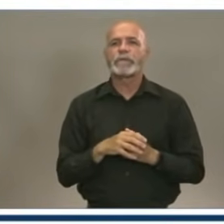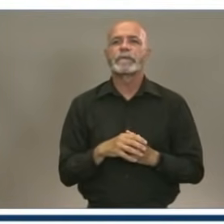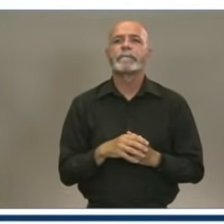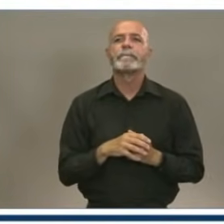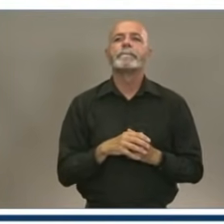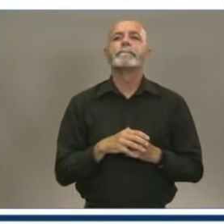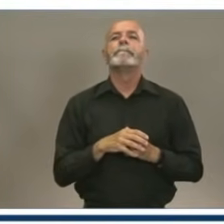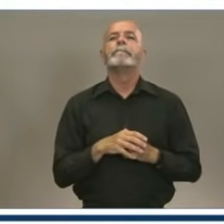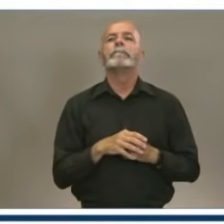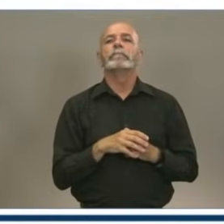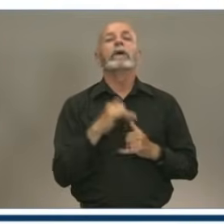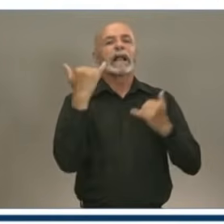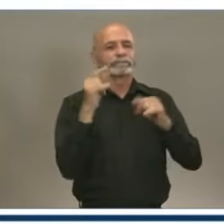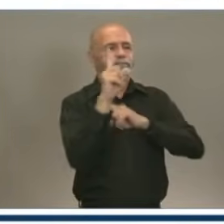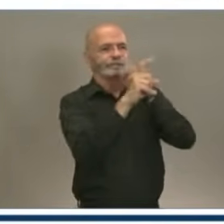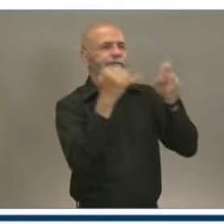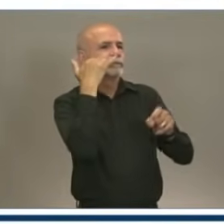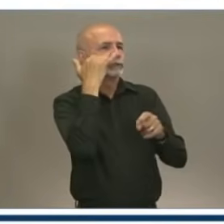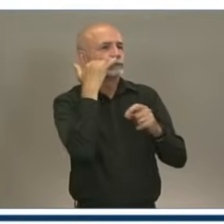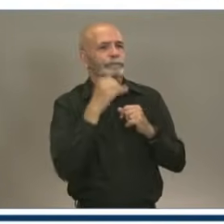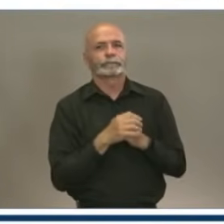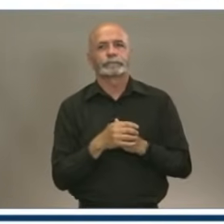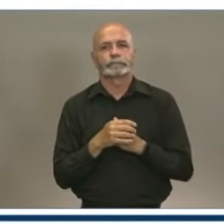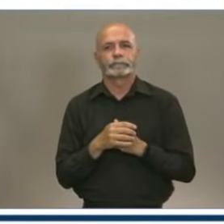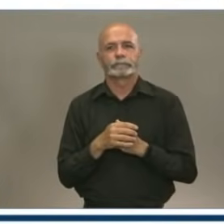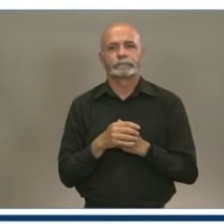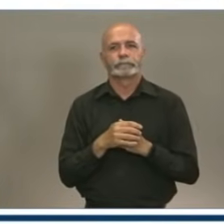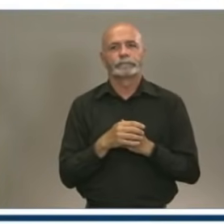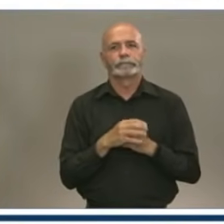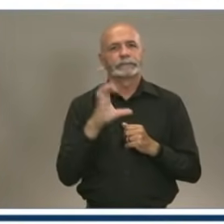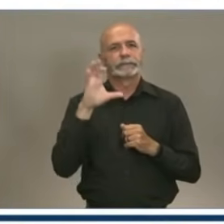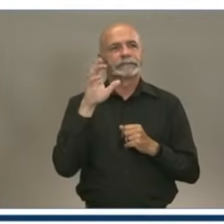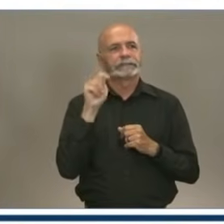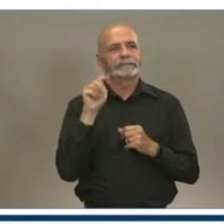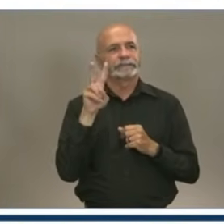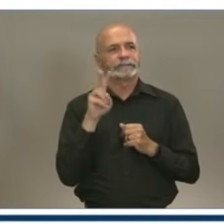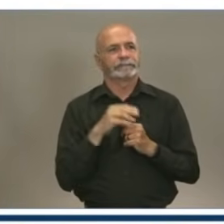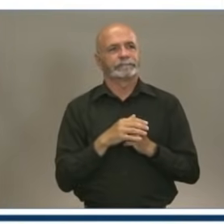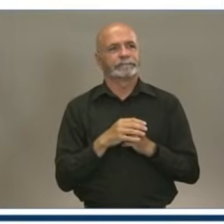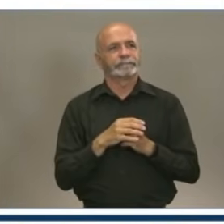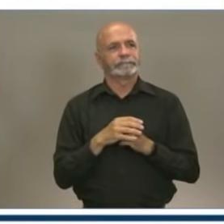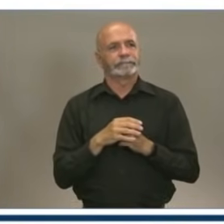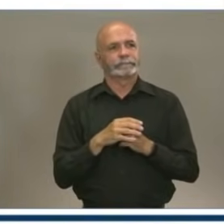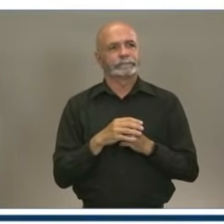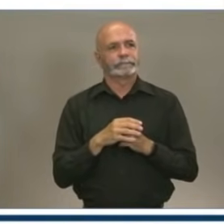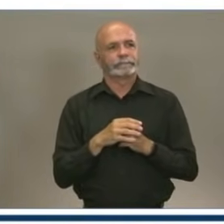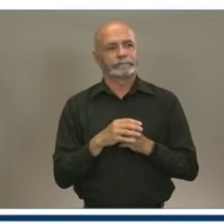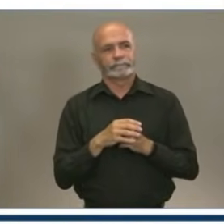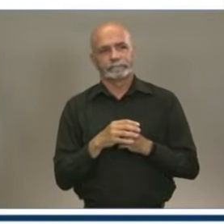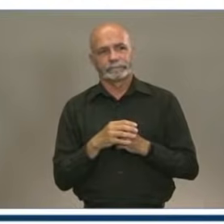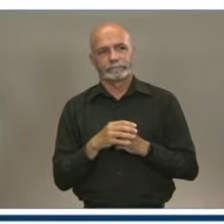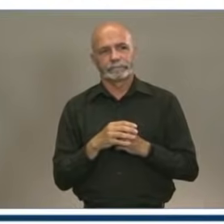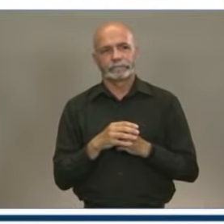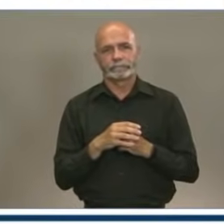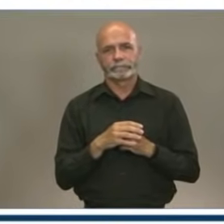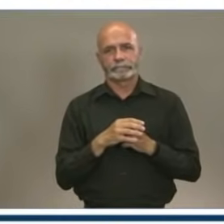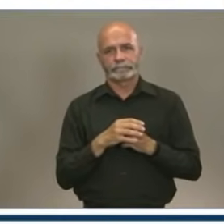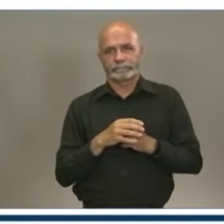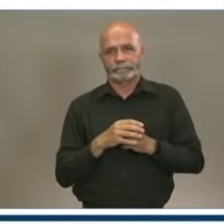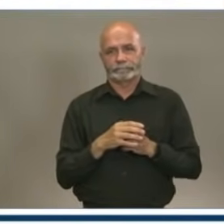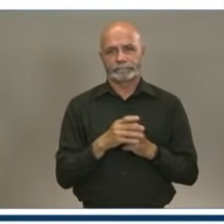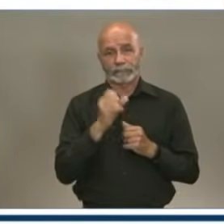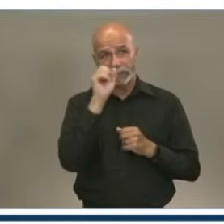CTV's Sarah Plowman. Go ahead, Sarah. Good afternoon. This is for